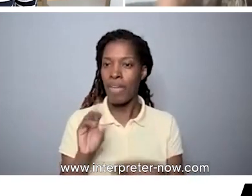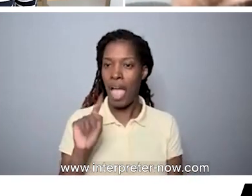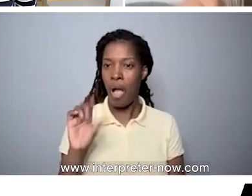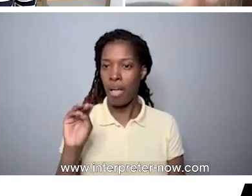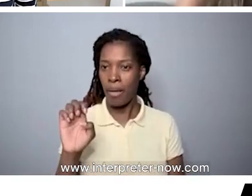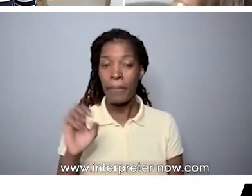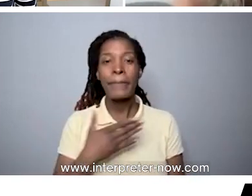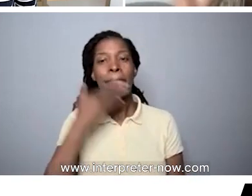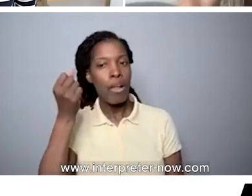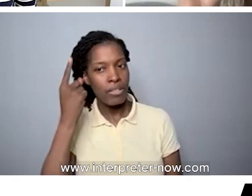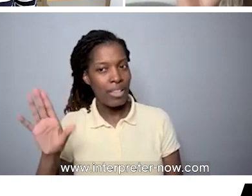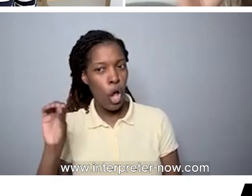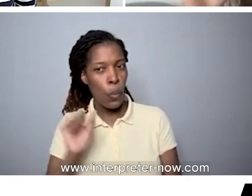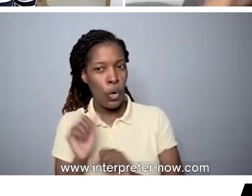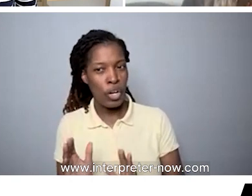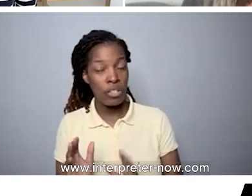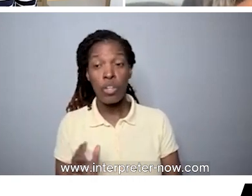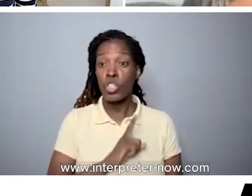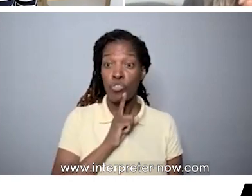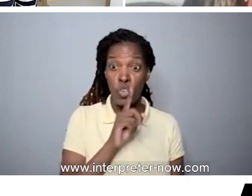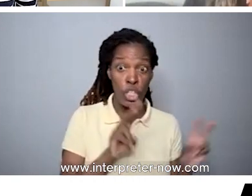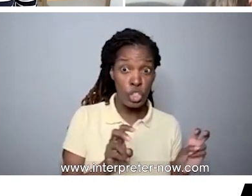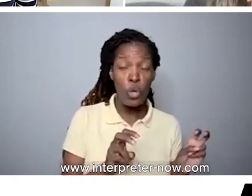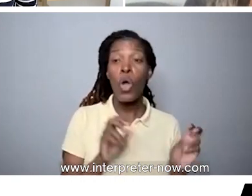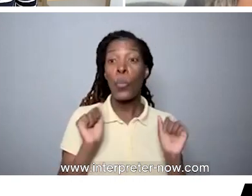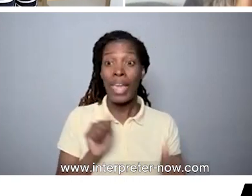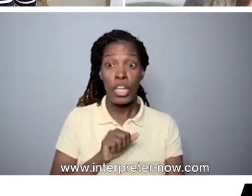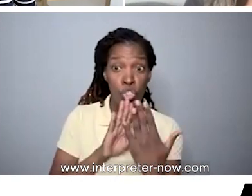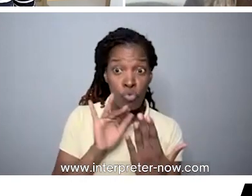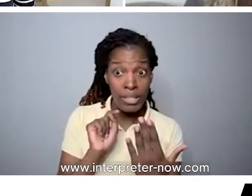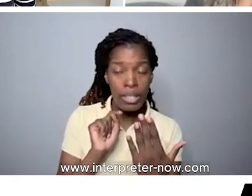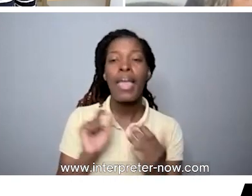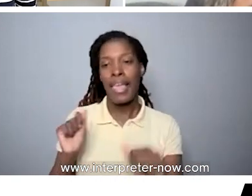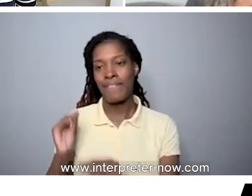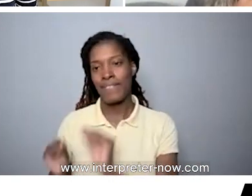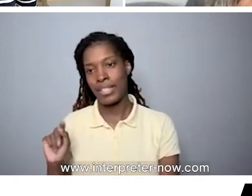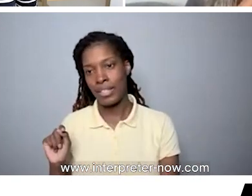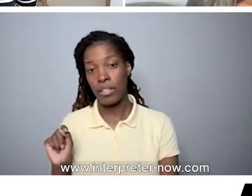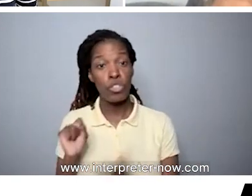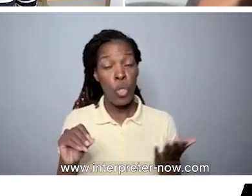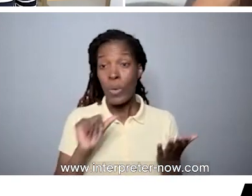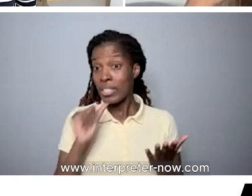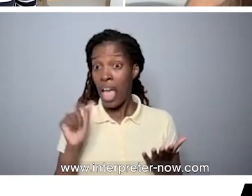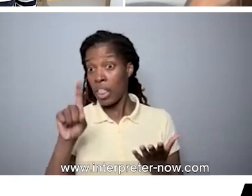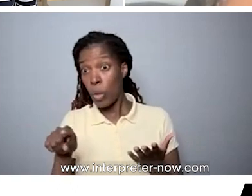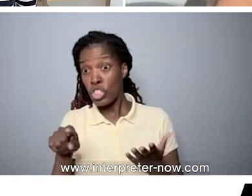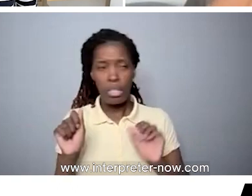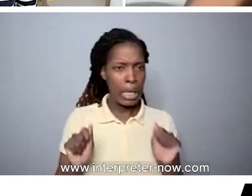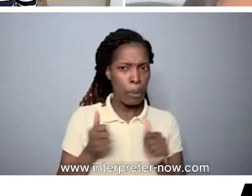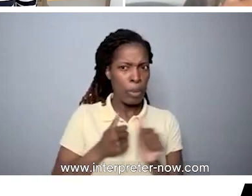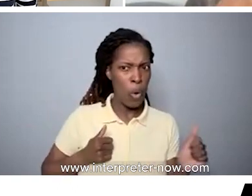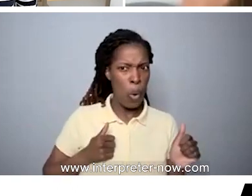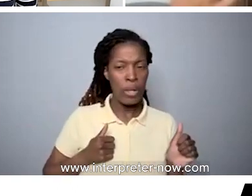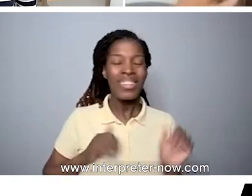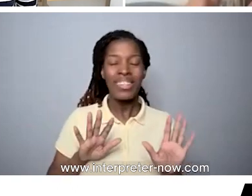also addressable and fixable. And so the question becomes not whether it can be avoided or mitigated, but like the real concern